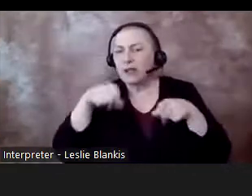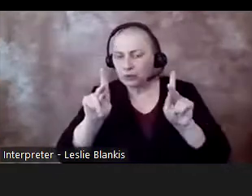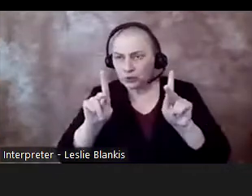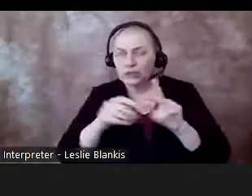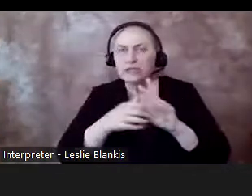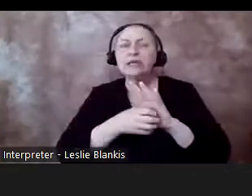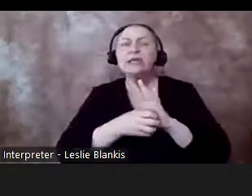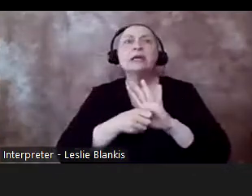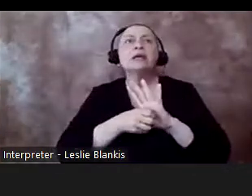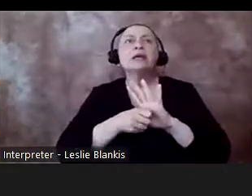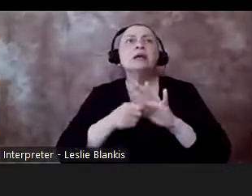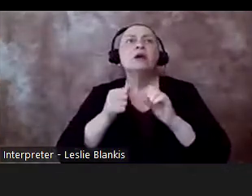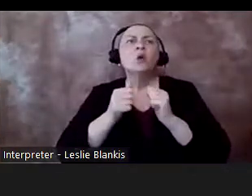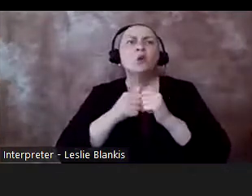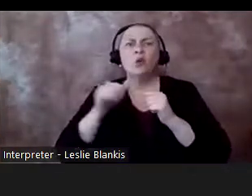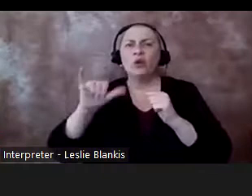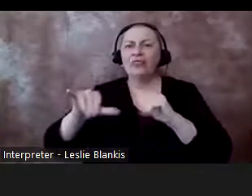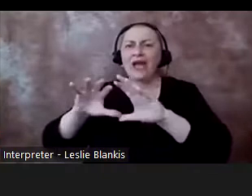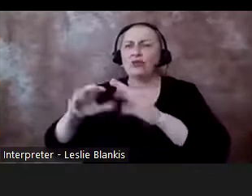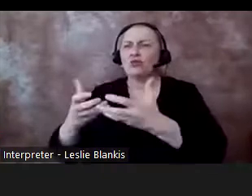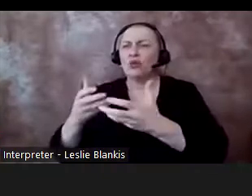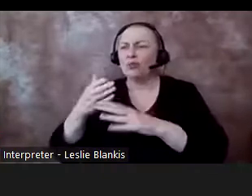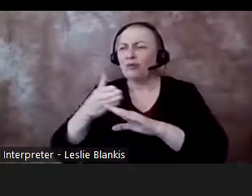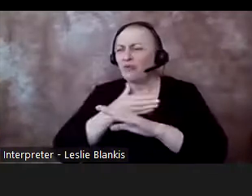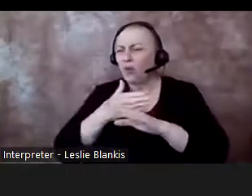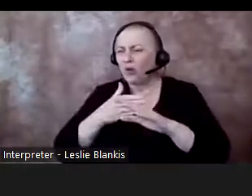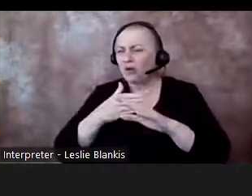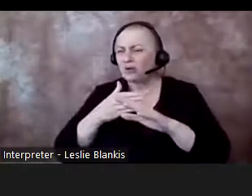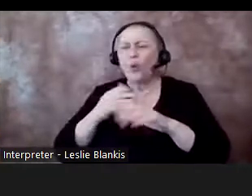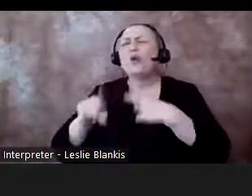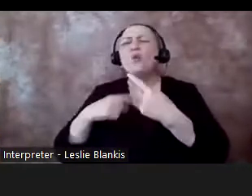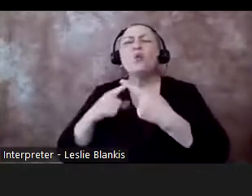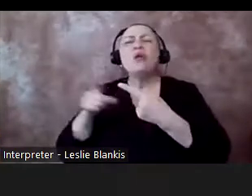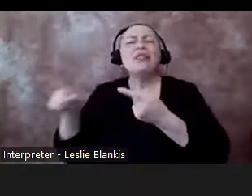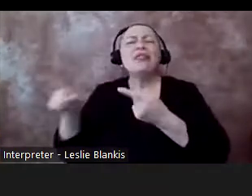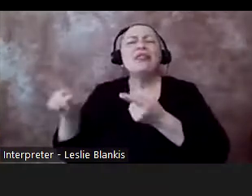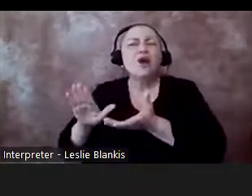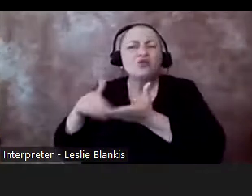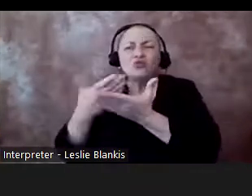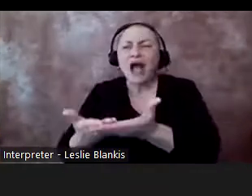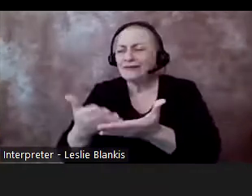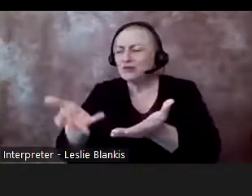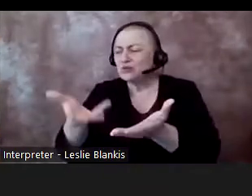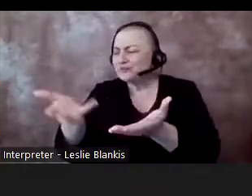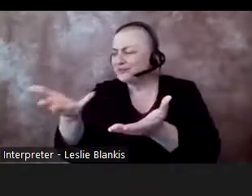with the group before they open, as they arrive to get set up for